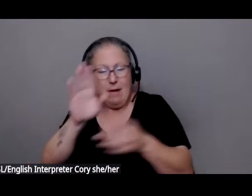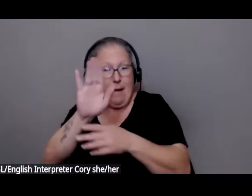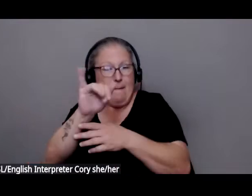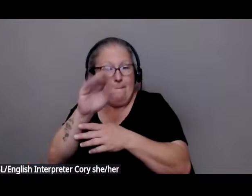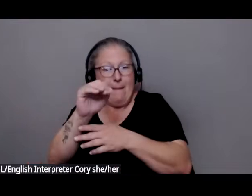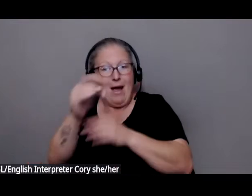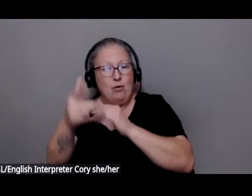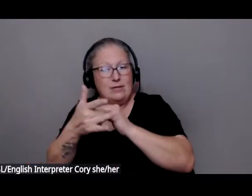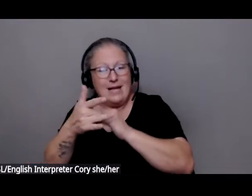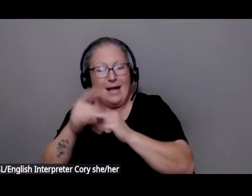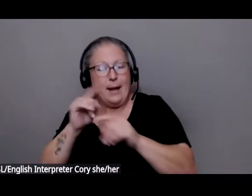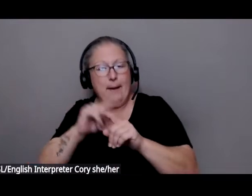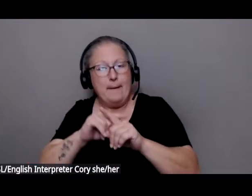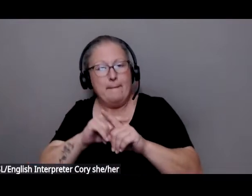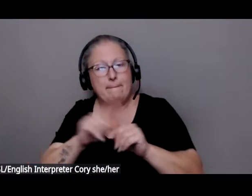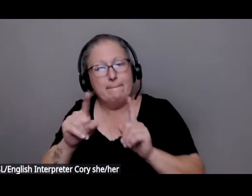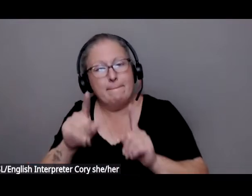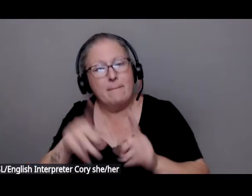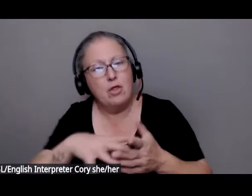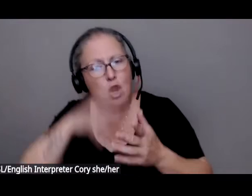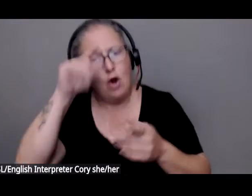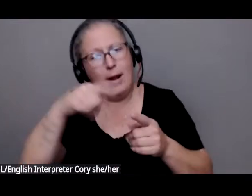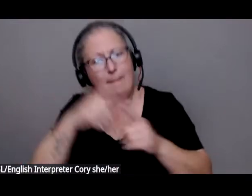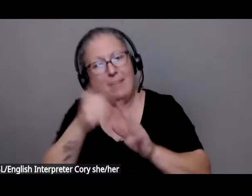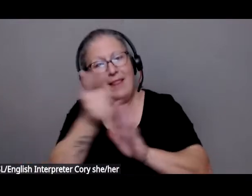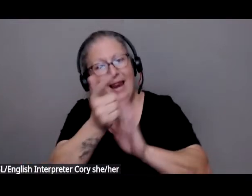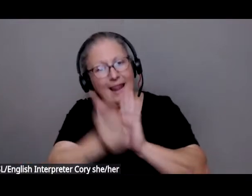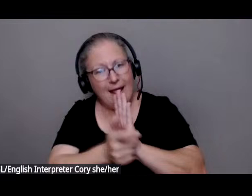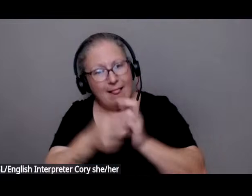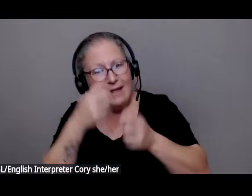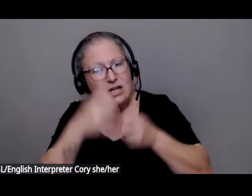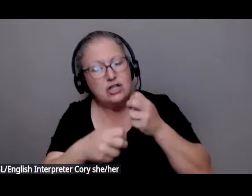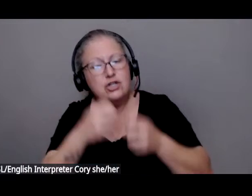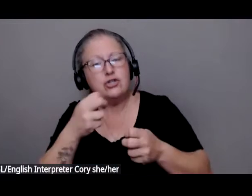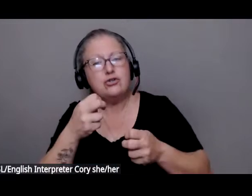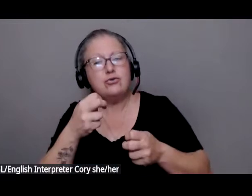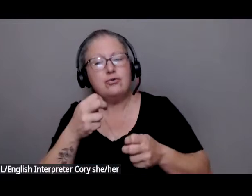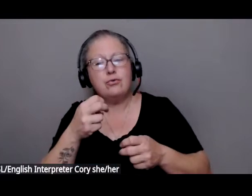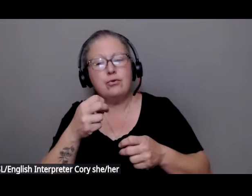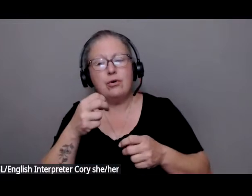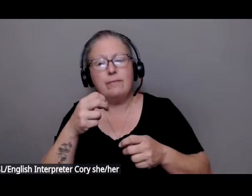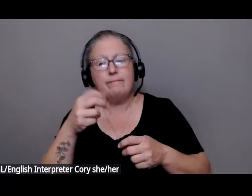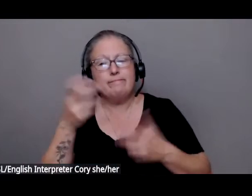but they're learning about the legal issues, the getting a drug